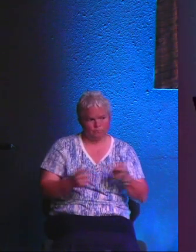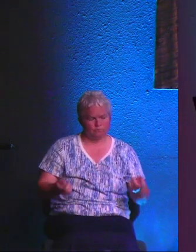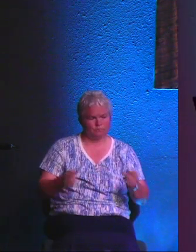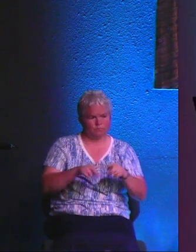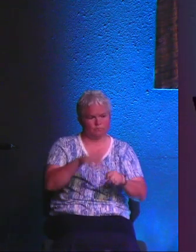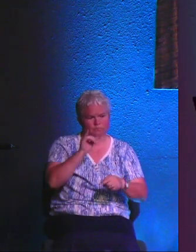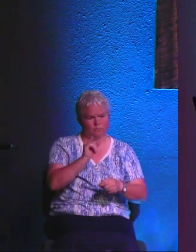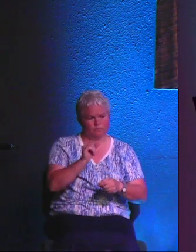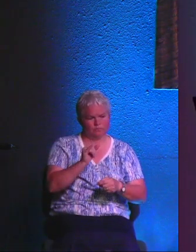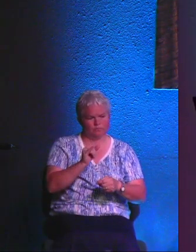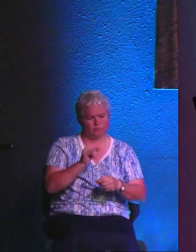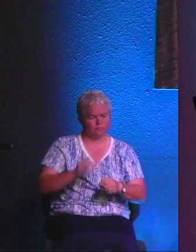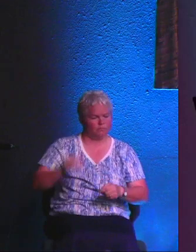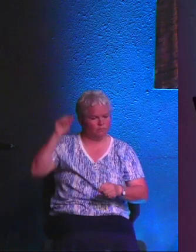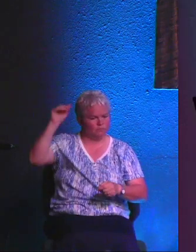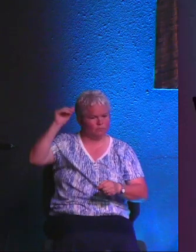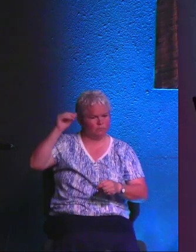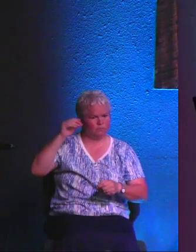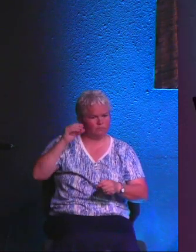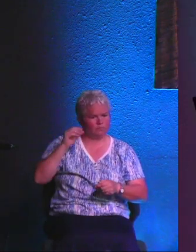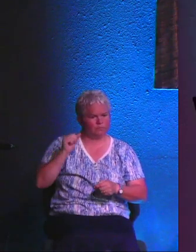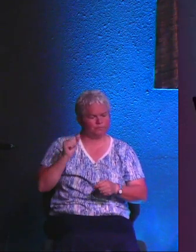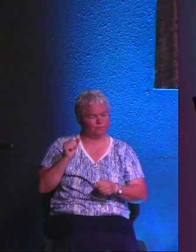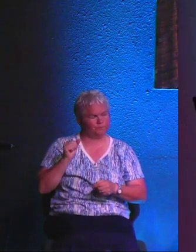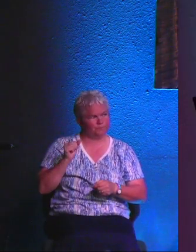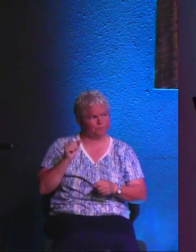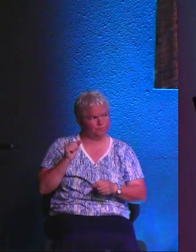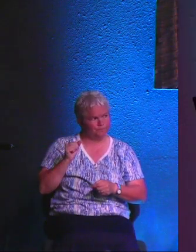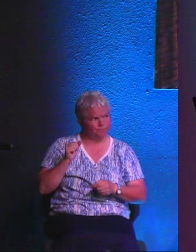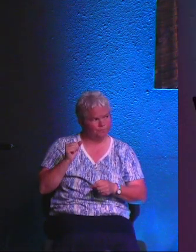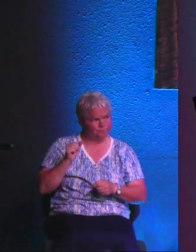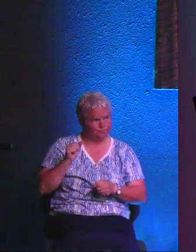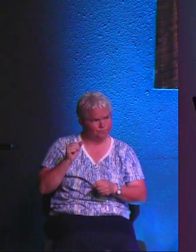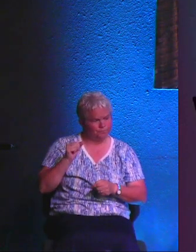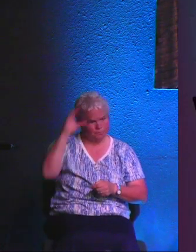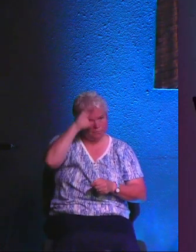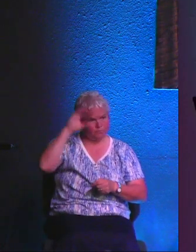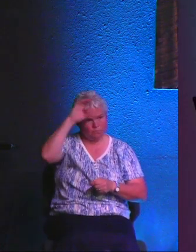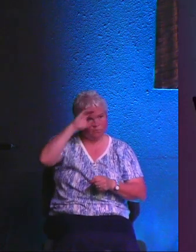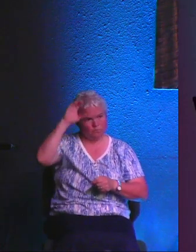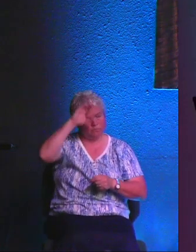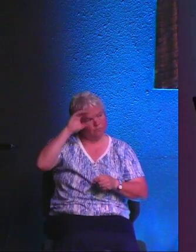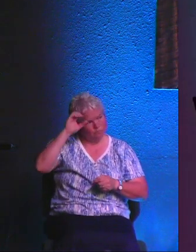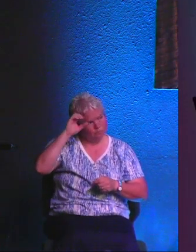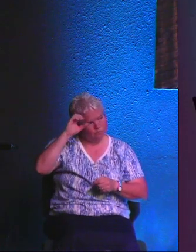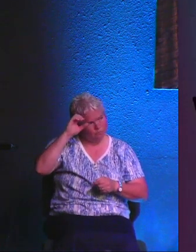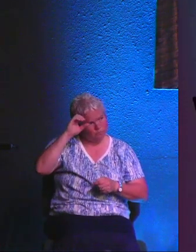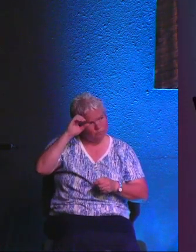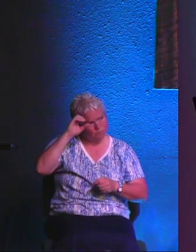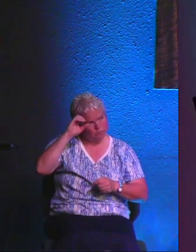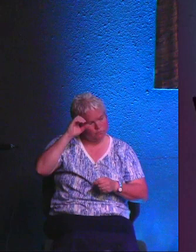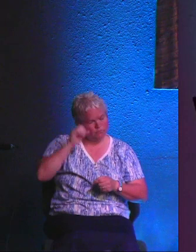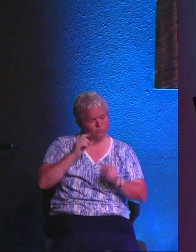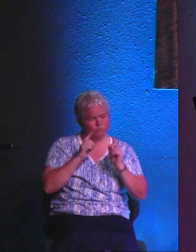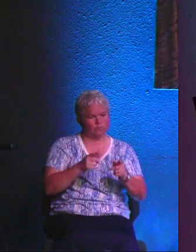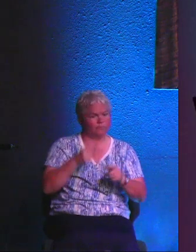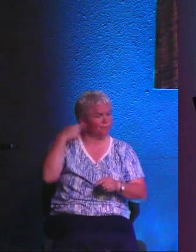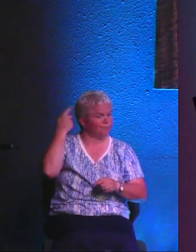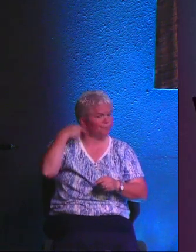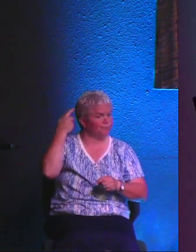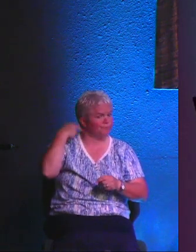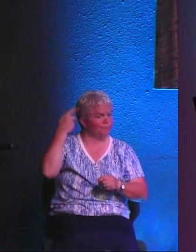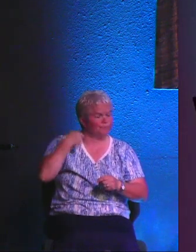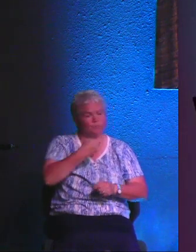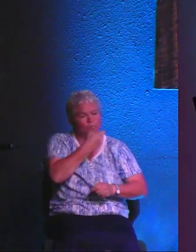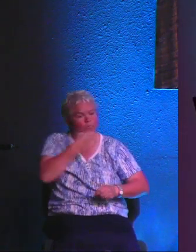I started hanging around my older cousins. They had parties, and I got into doing crank with them. I was going crazy in